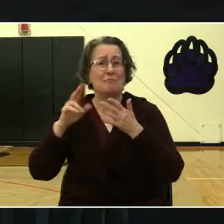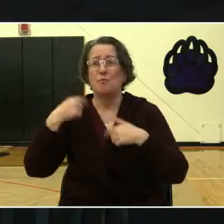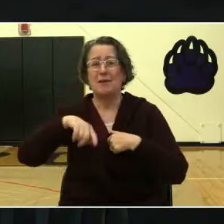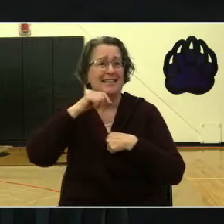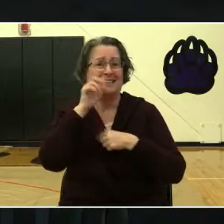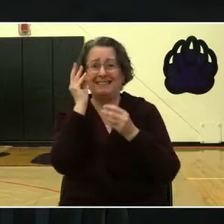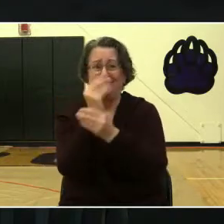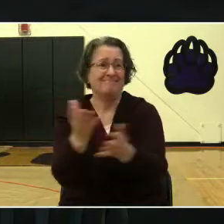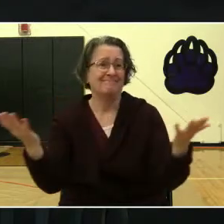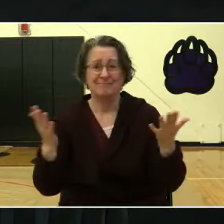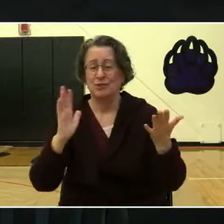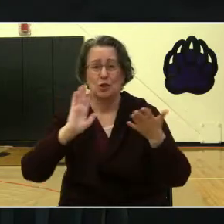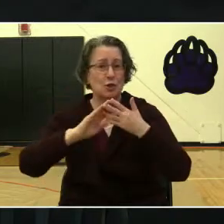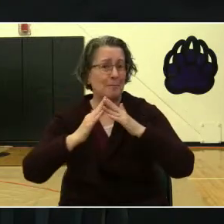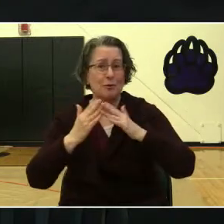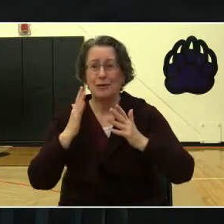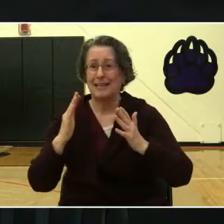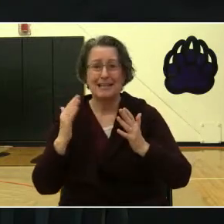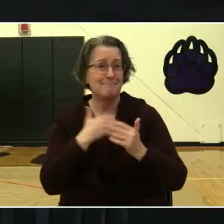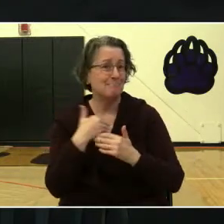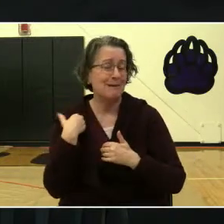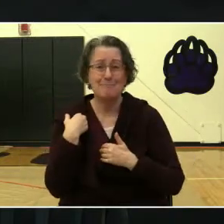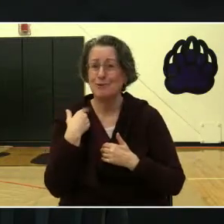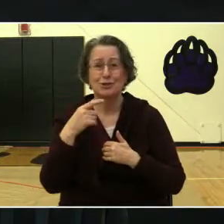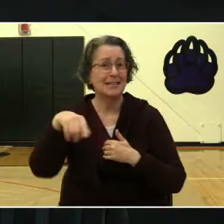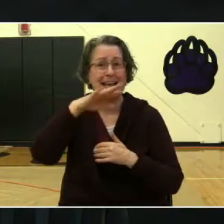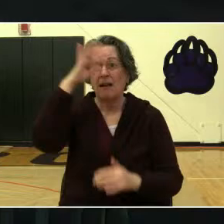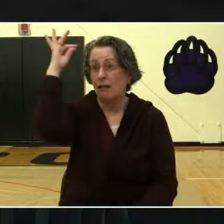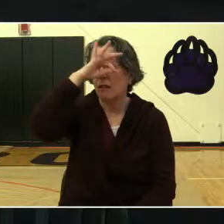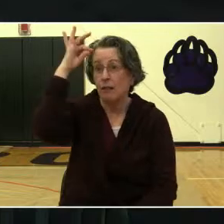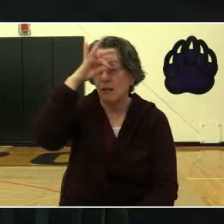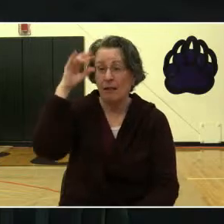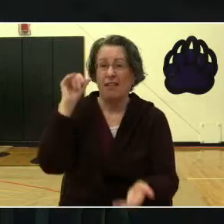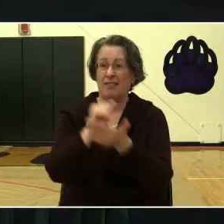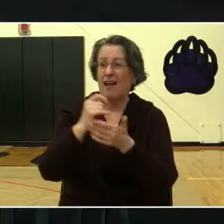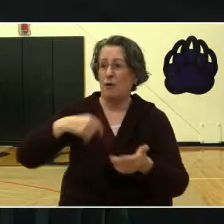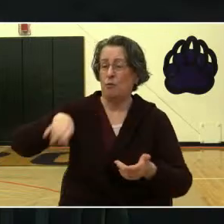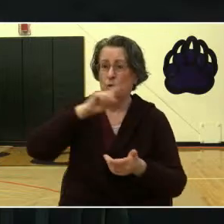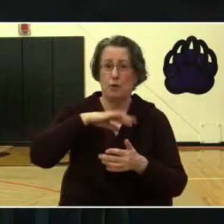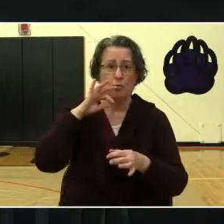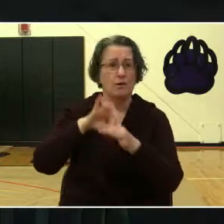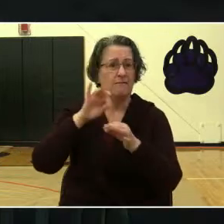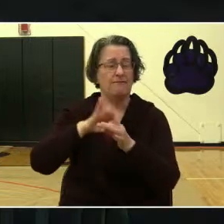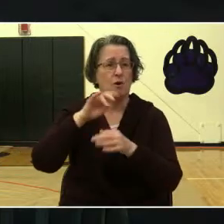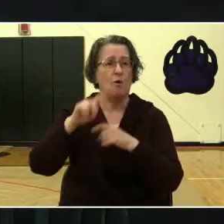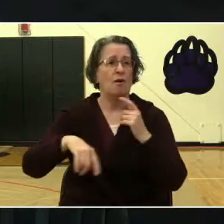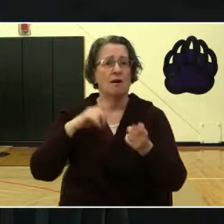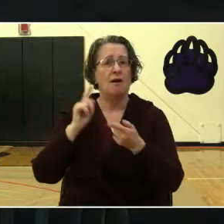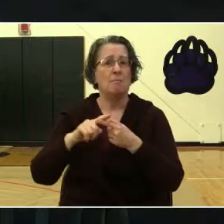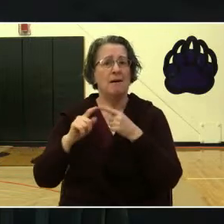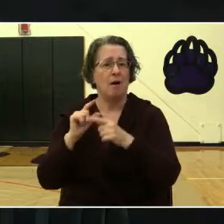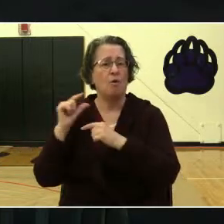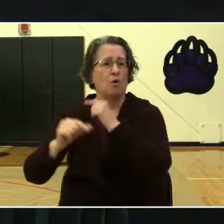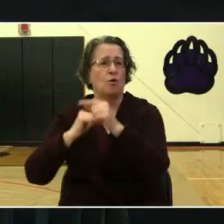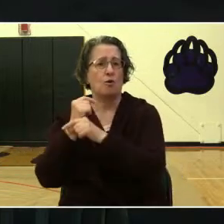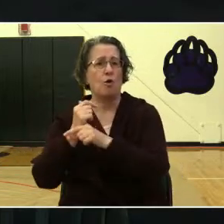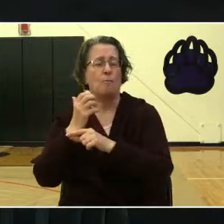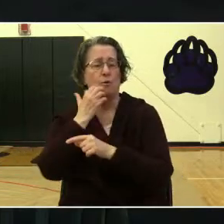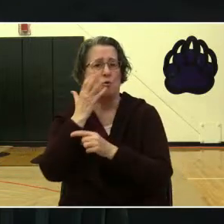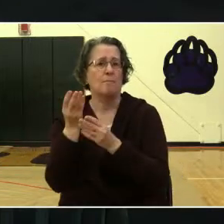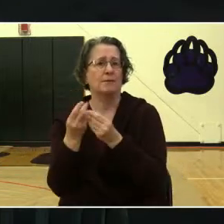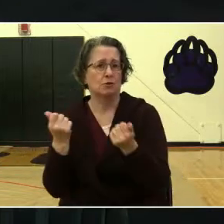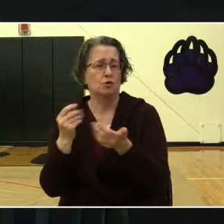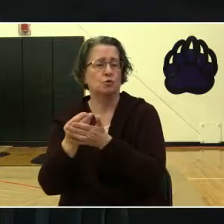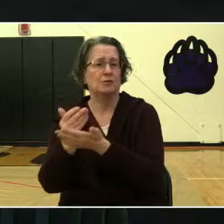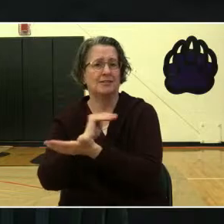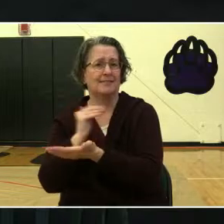your neighbors did not know that we were going to be voting on buying a greater uh they had noticed that we were going to be voting on whether to